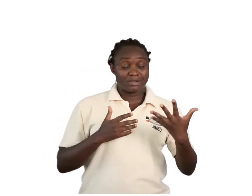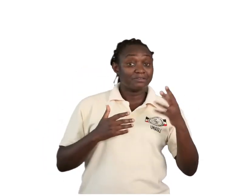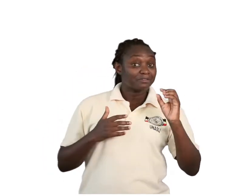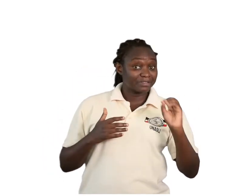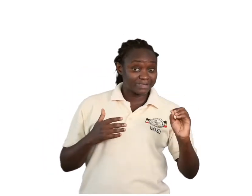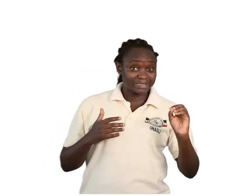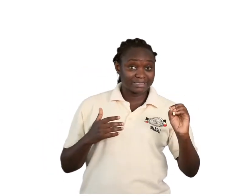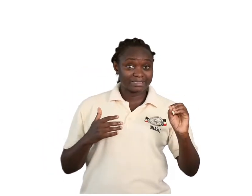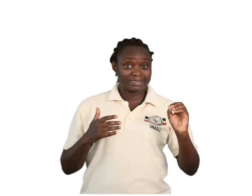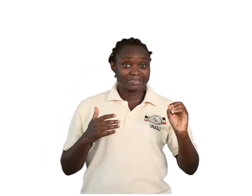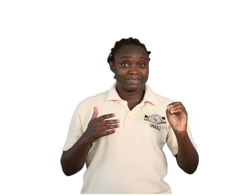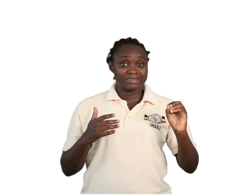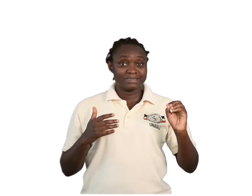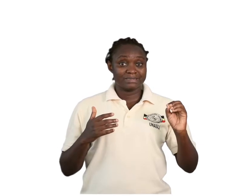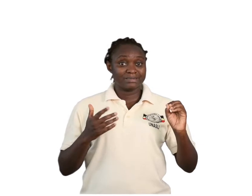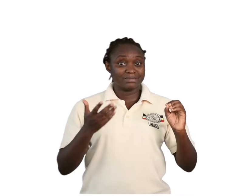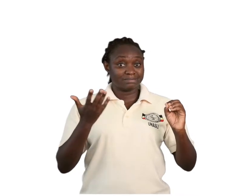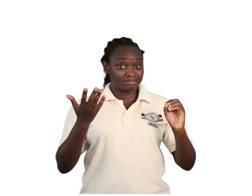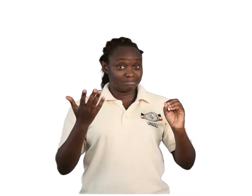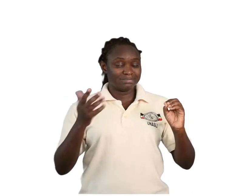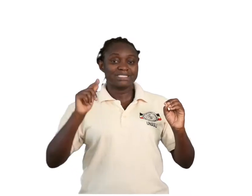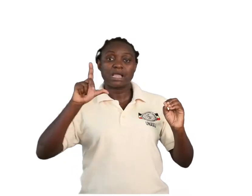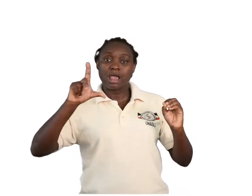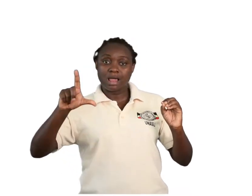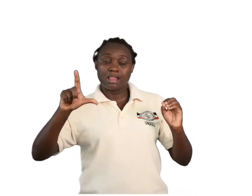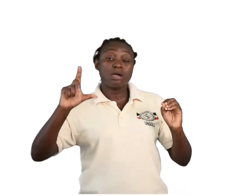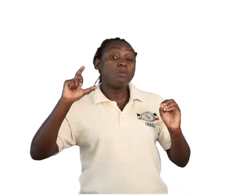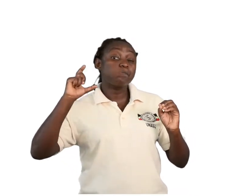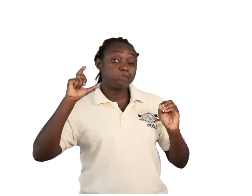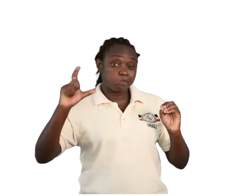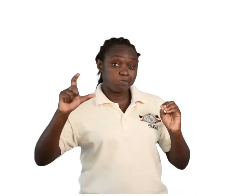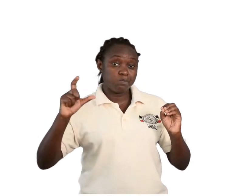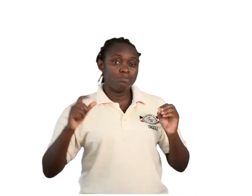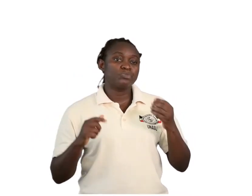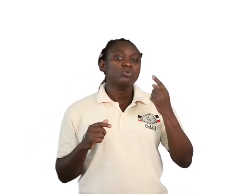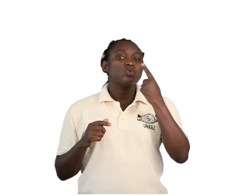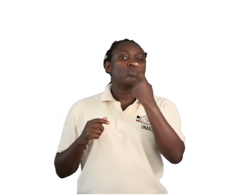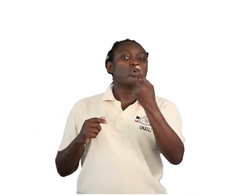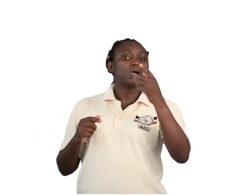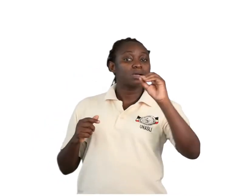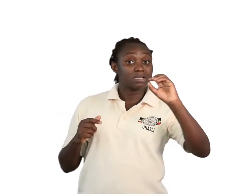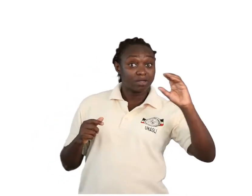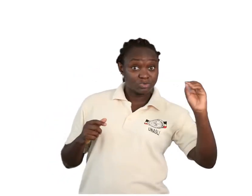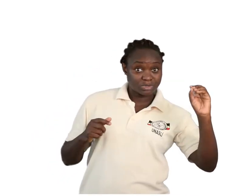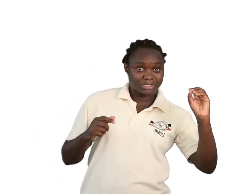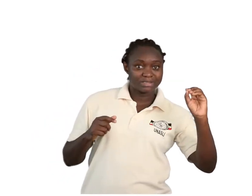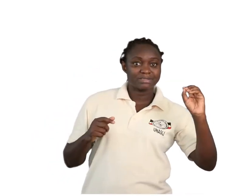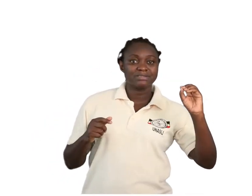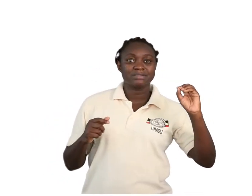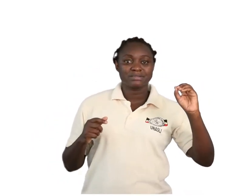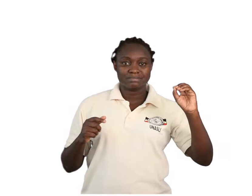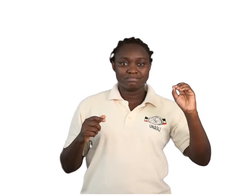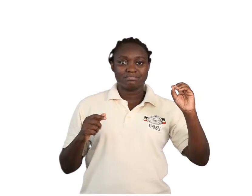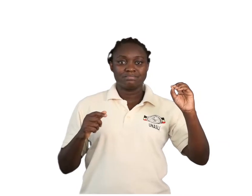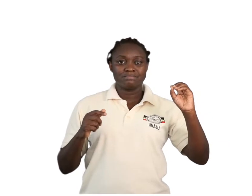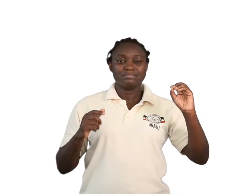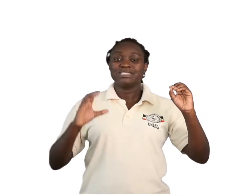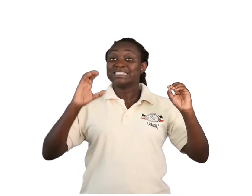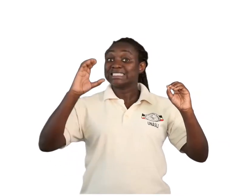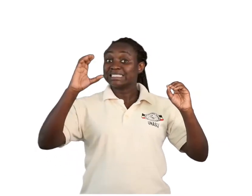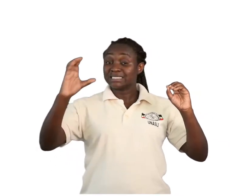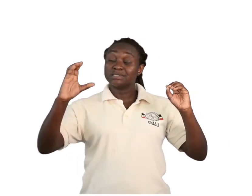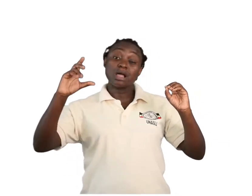is correct, 50 is L. We have 100, which is, yes, it is